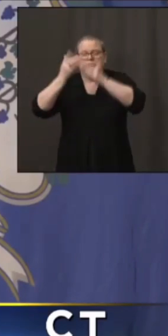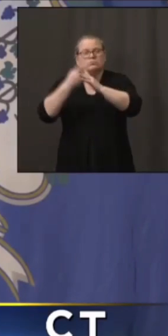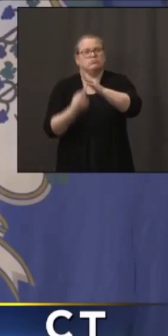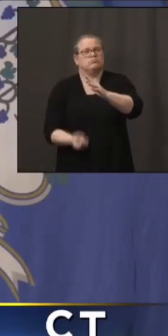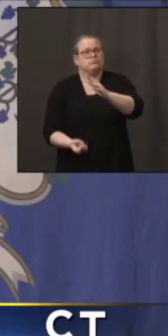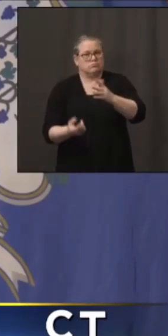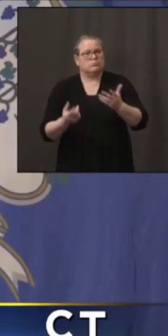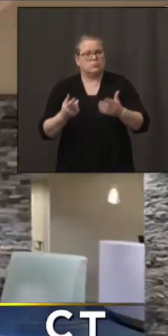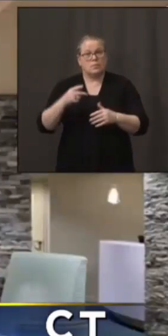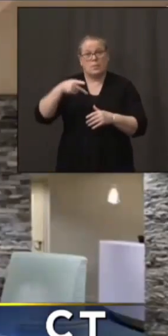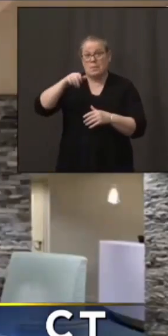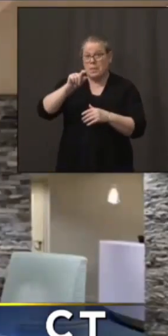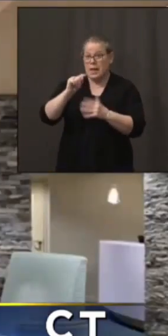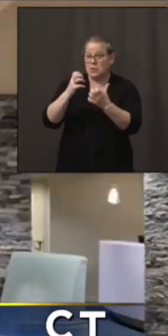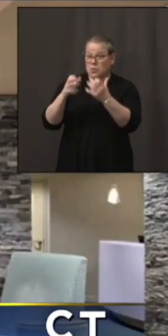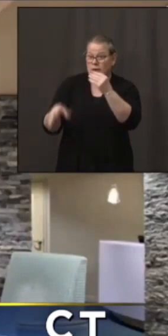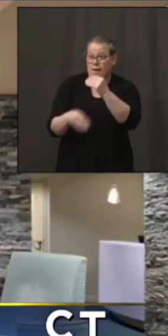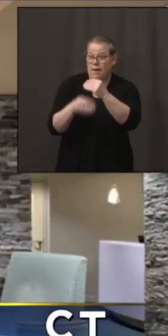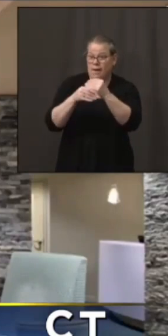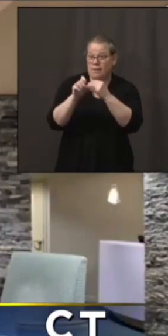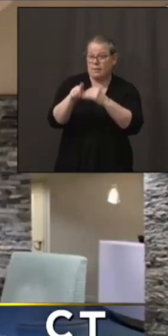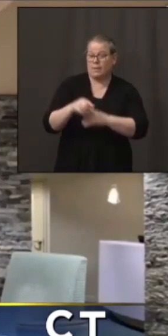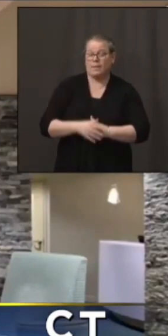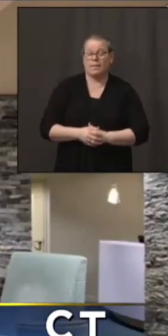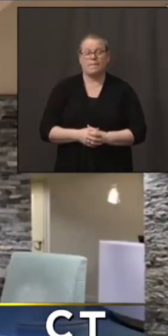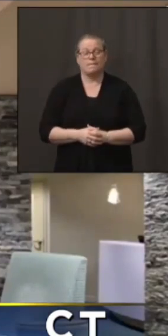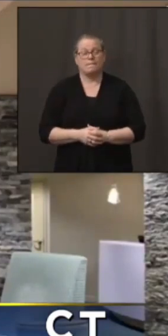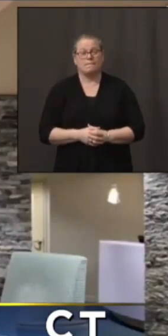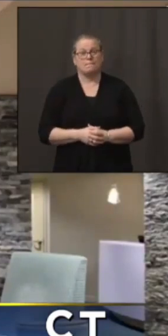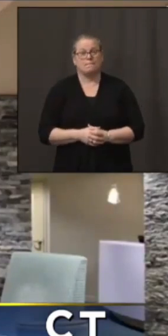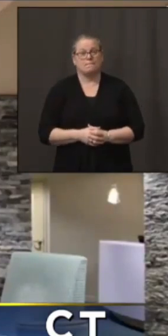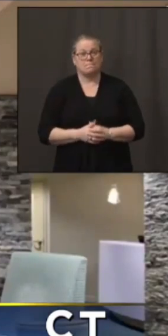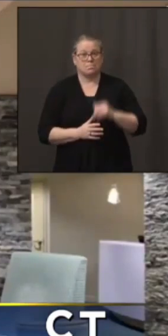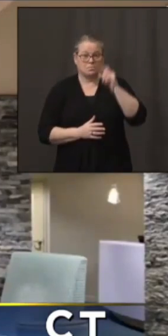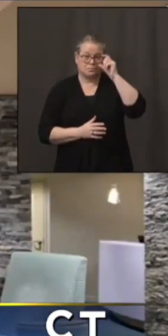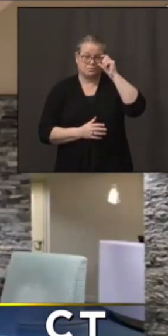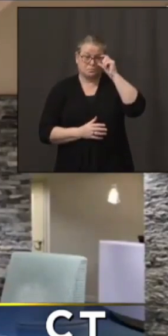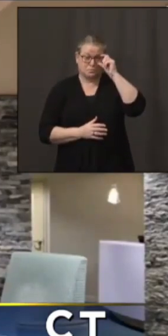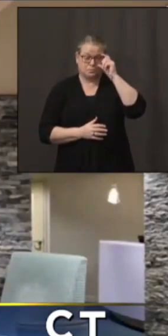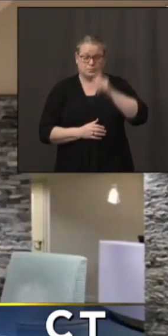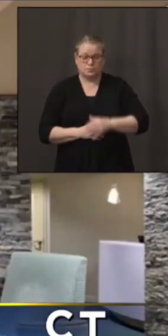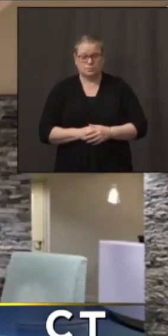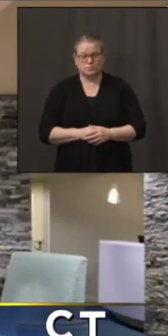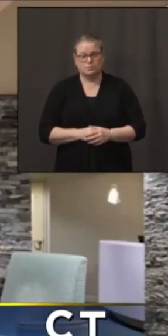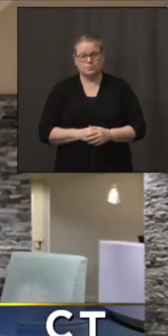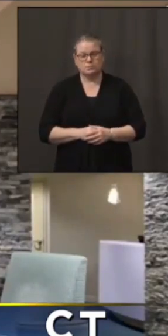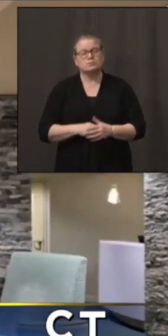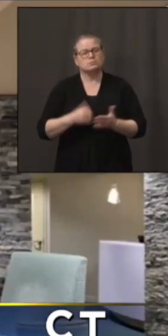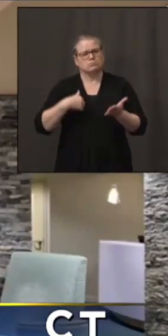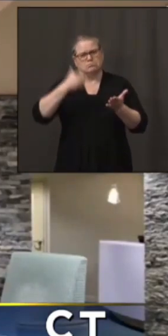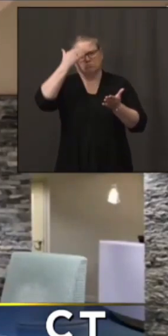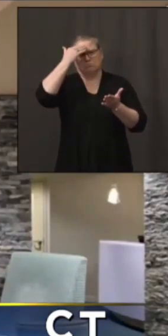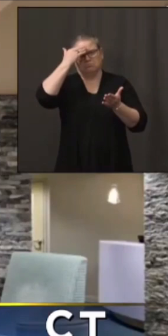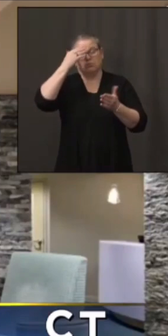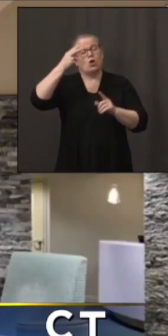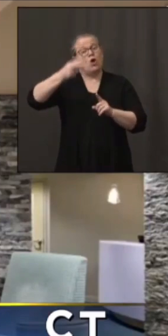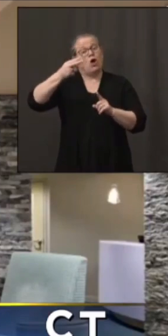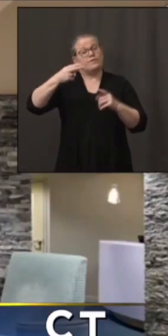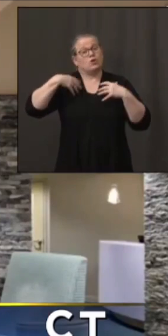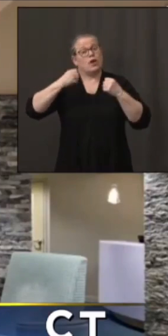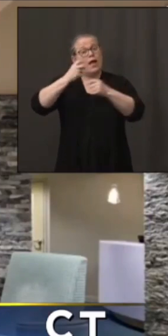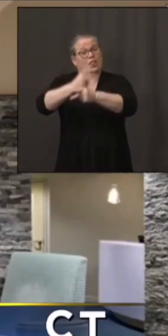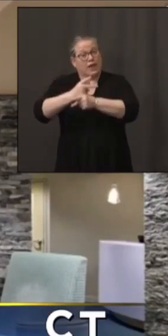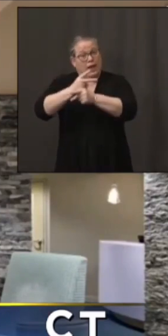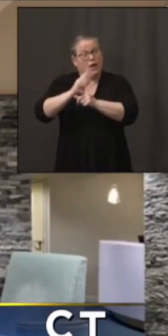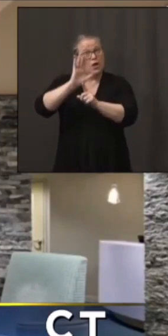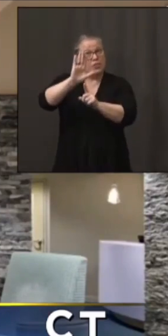follow up on that, Pat? Yeah, so we know, I'm familiar with what Hartford Healthcare is doing, what the Yale New